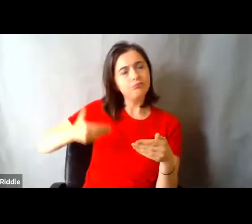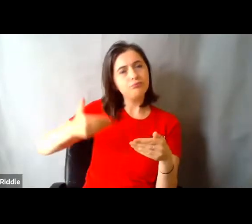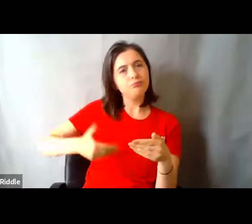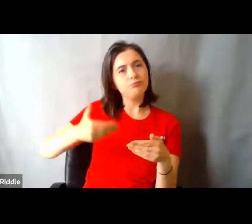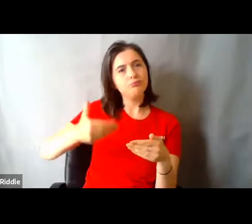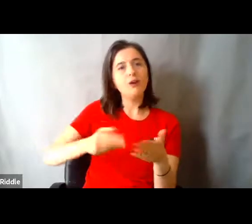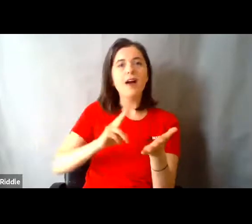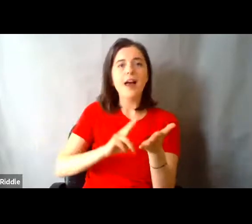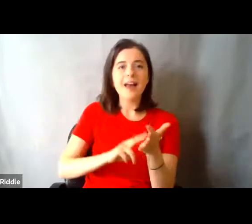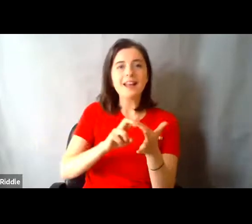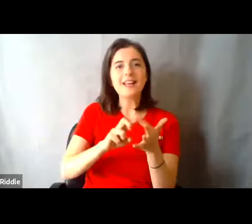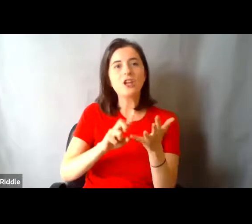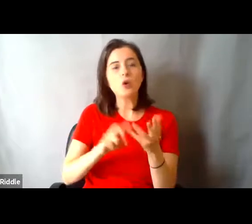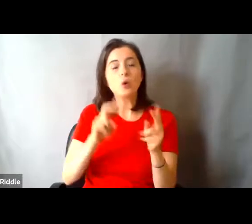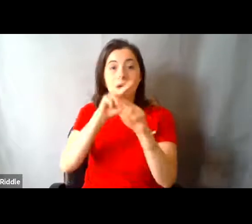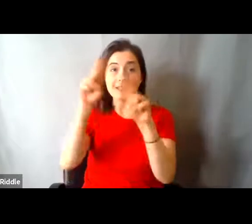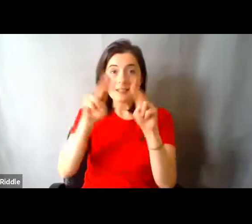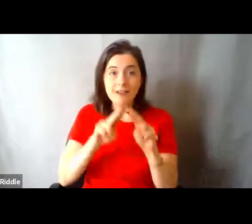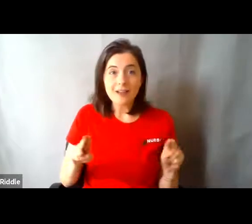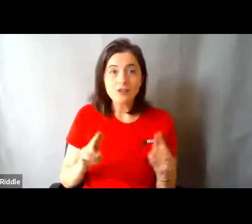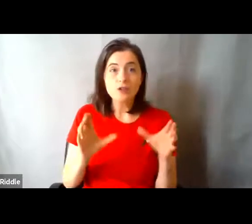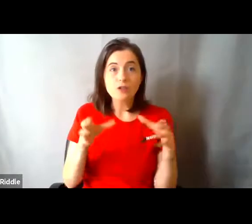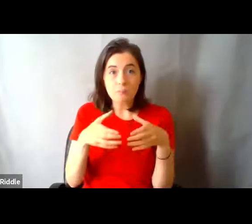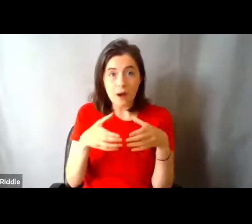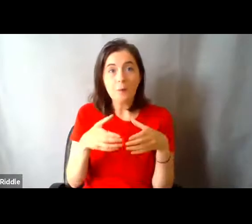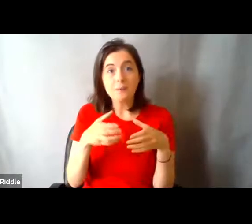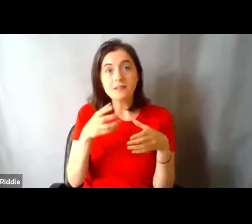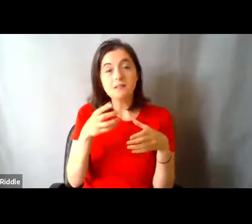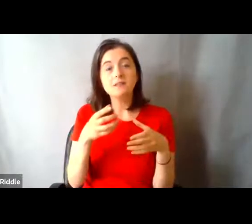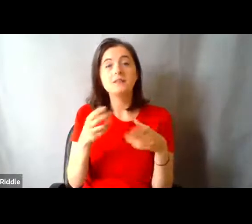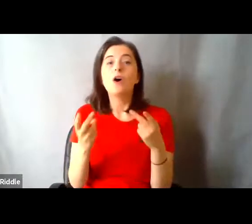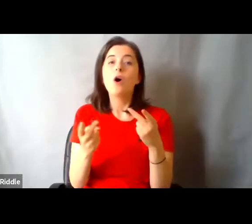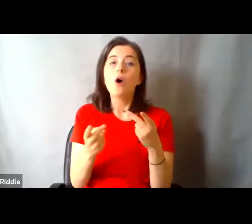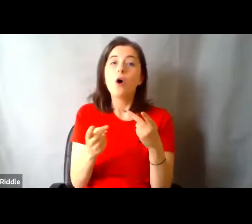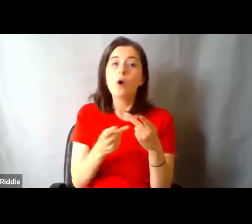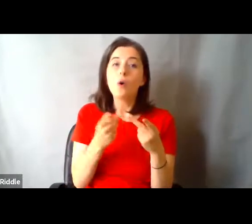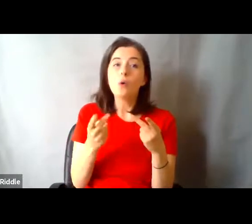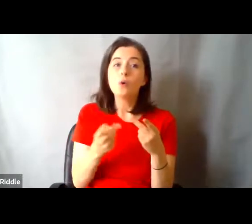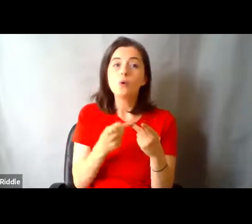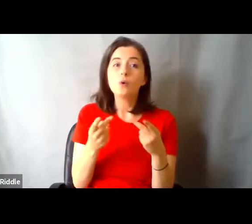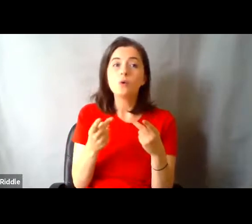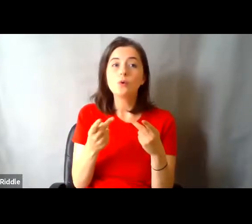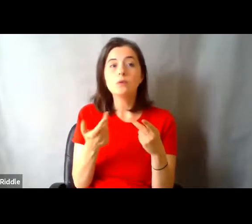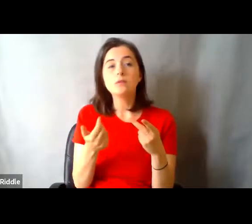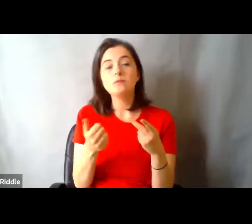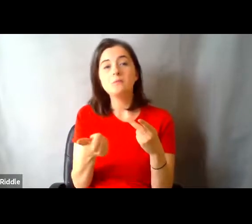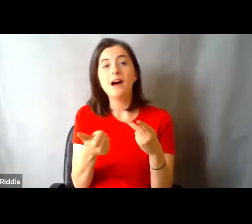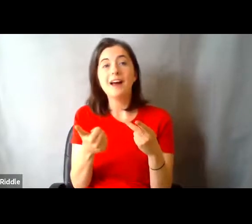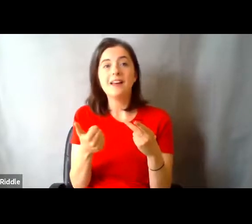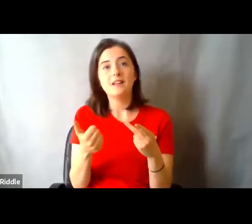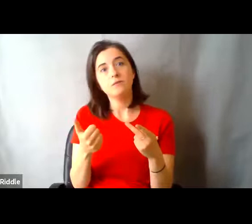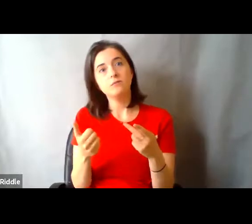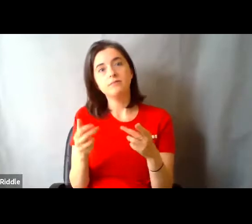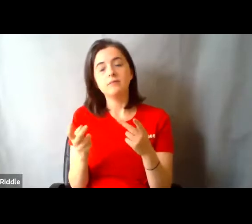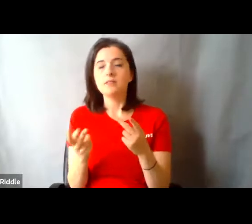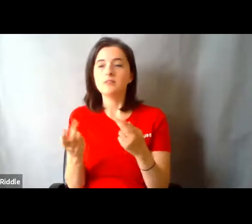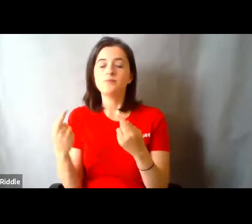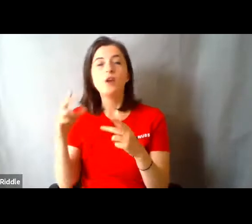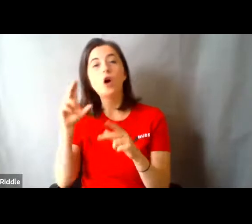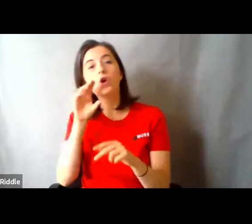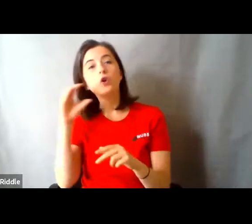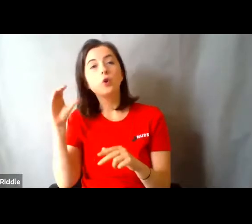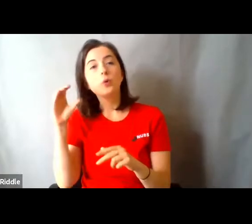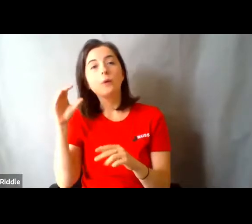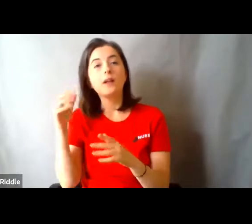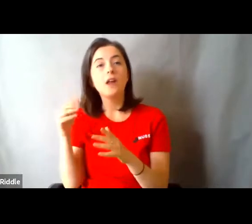International Department has been putting on over recent weeks, and also one of a series of webinars hosted by the Cuba Solidarity over recent weeks.